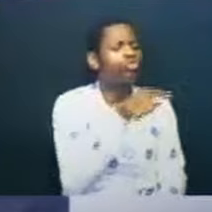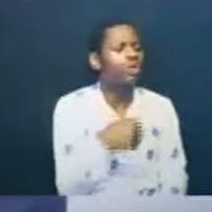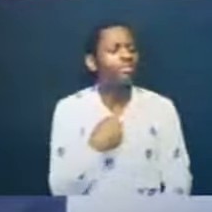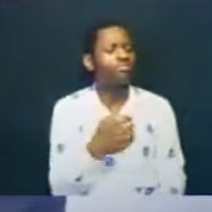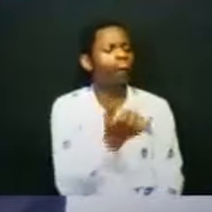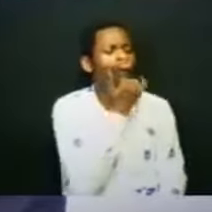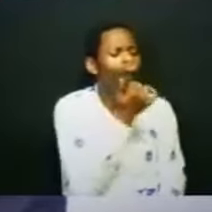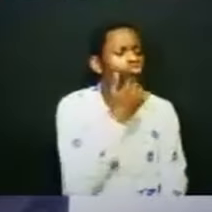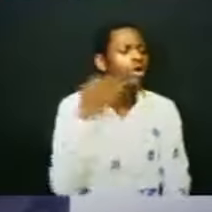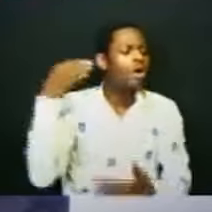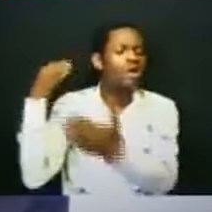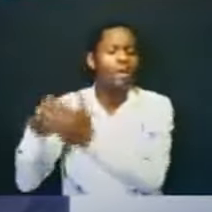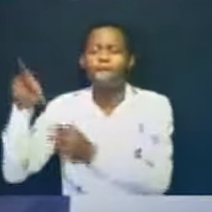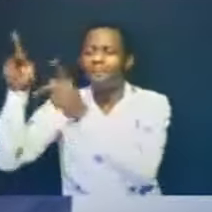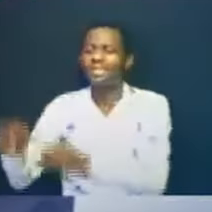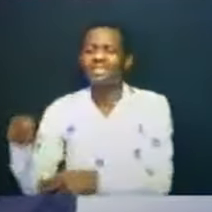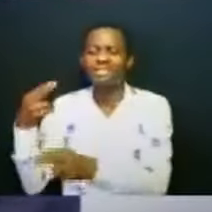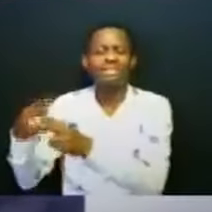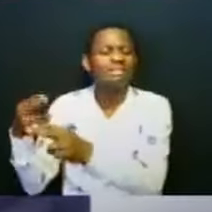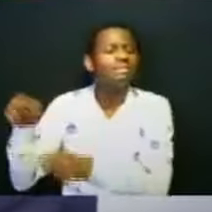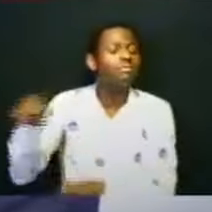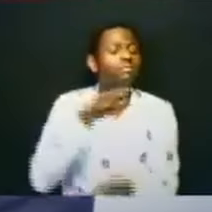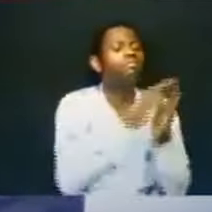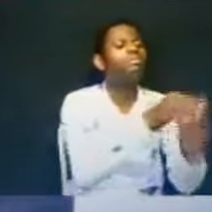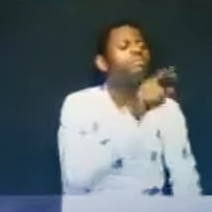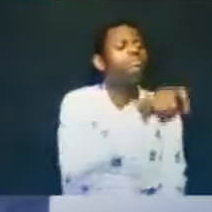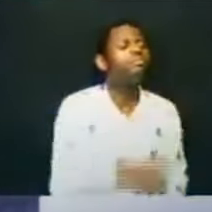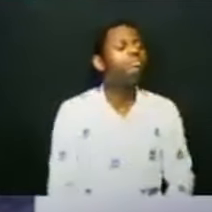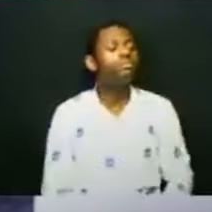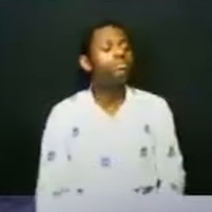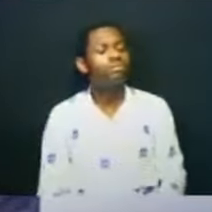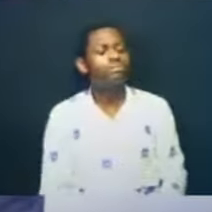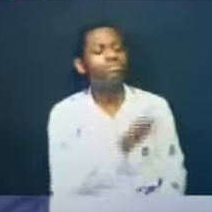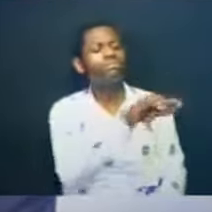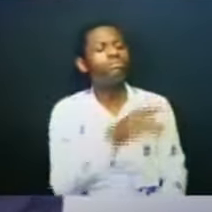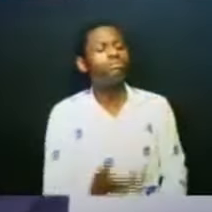the bearer of this name?